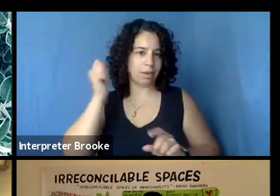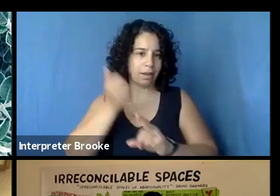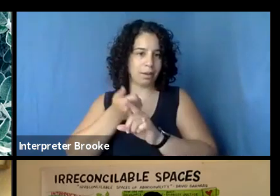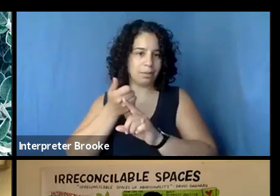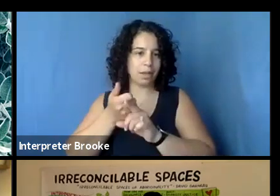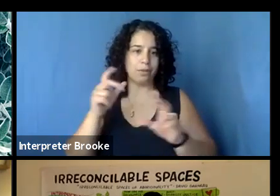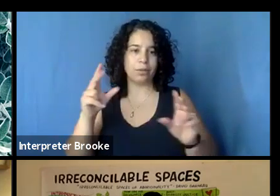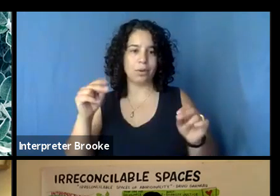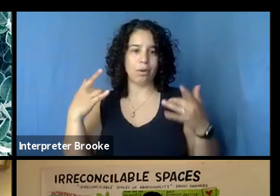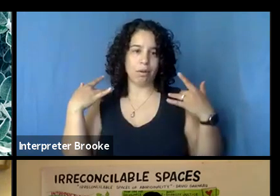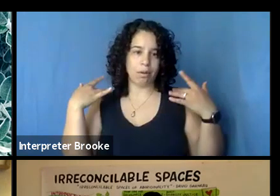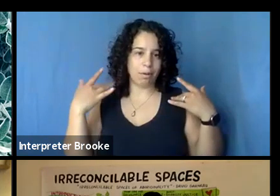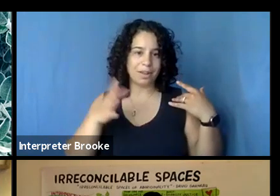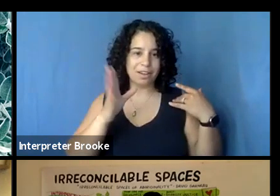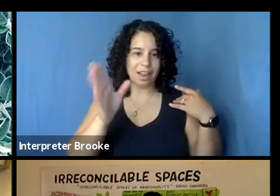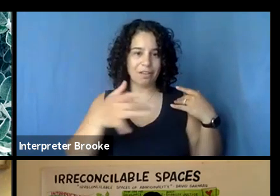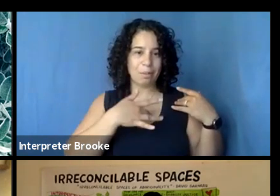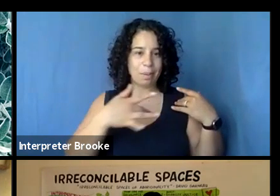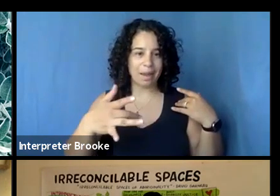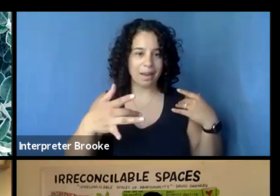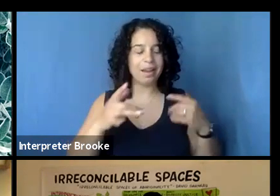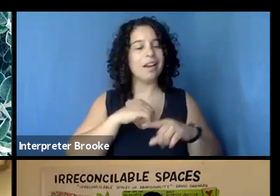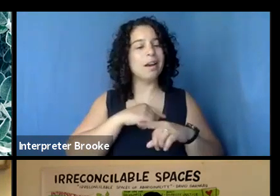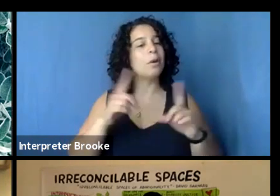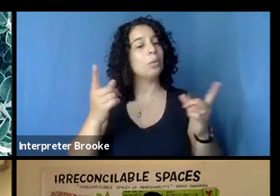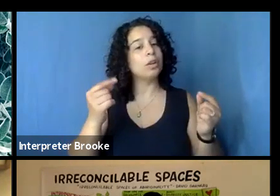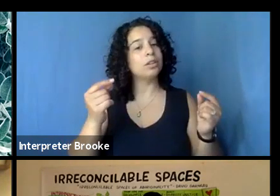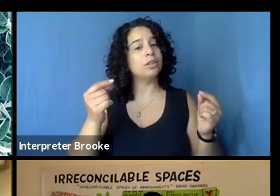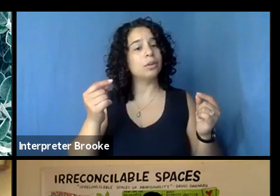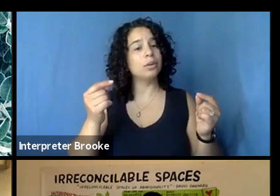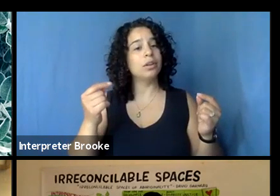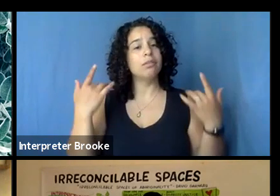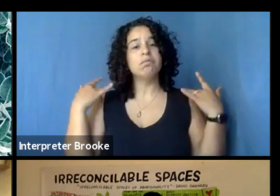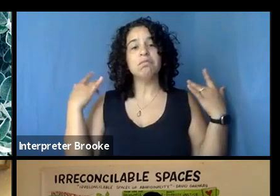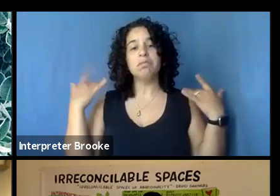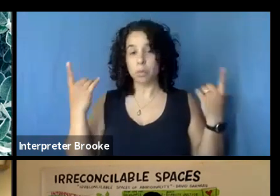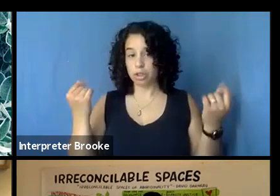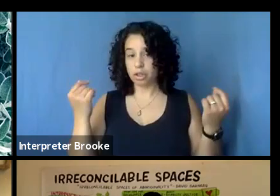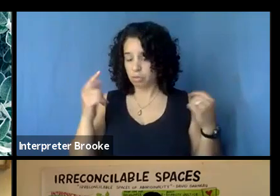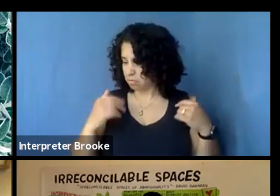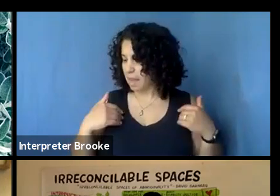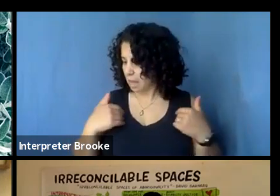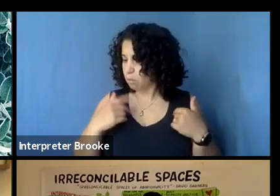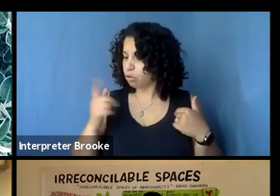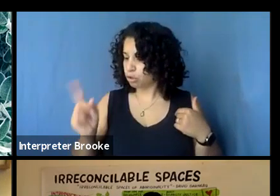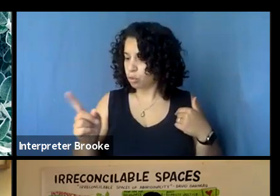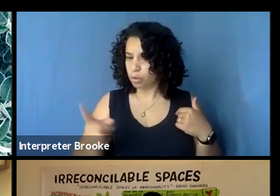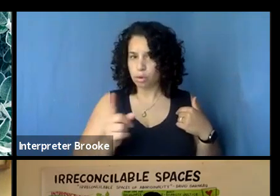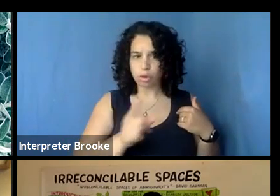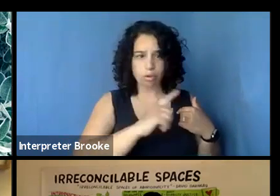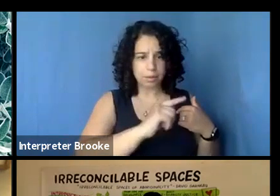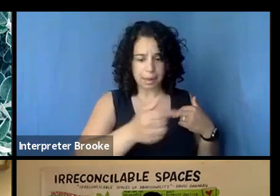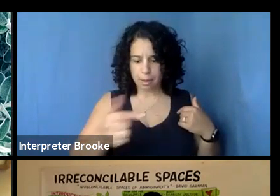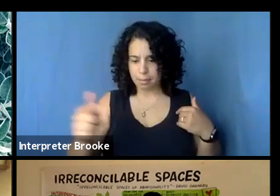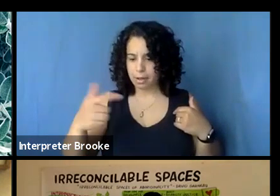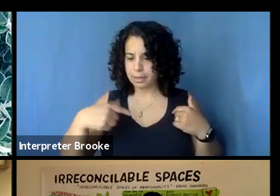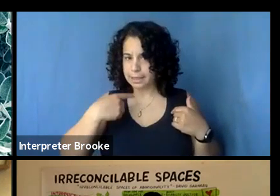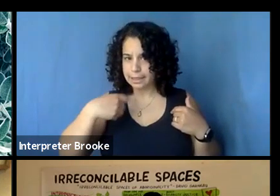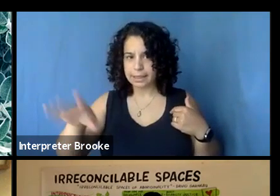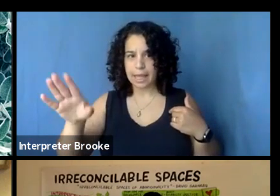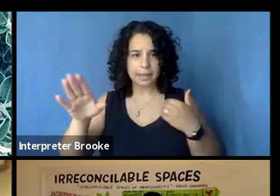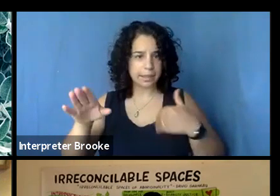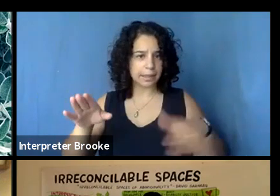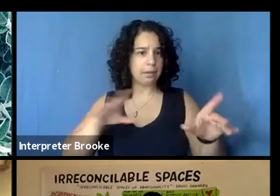They don't do it themselves. He sends the animals down one by one. Down they go.